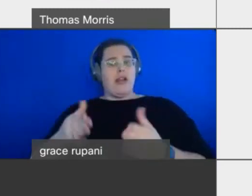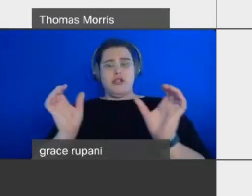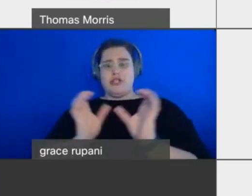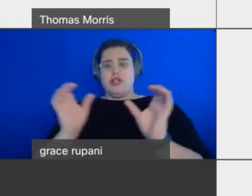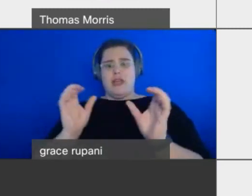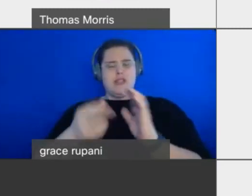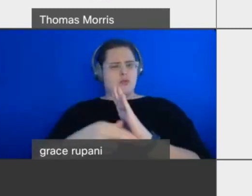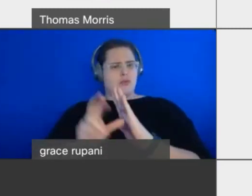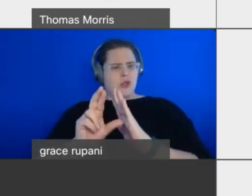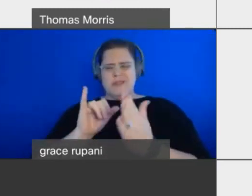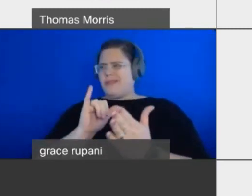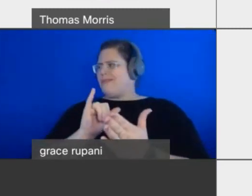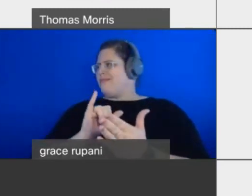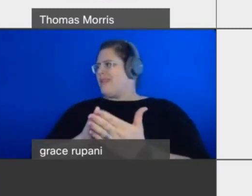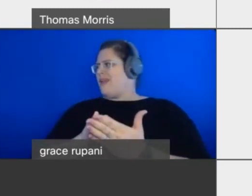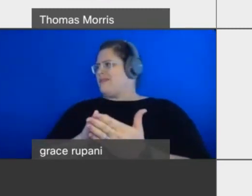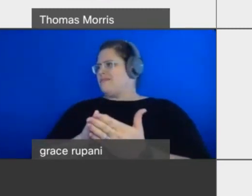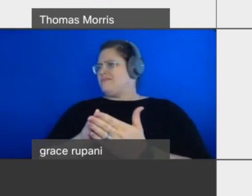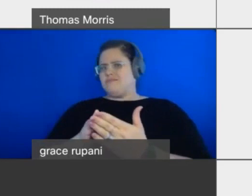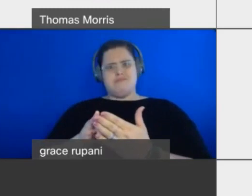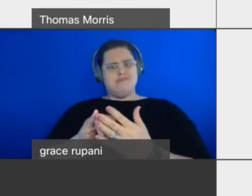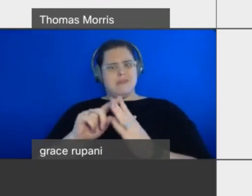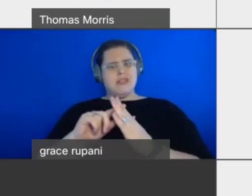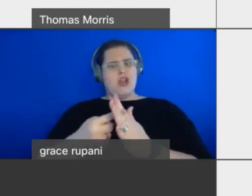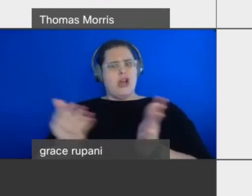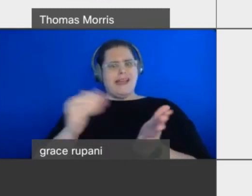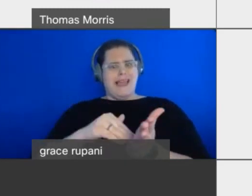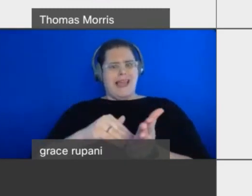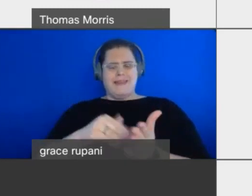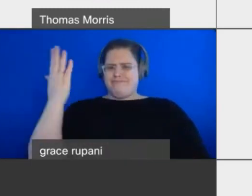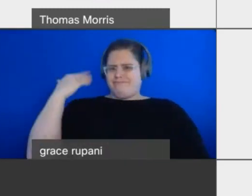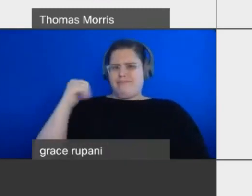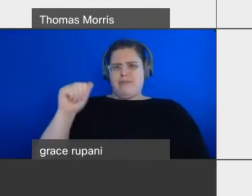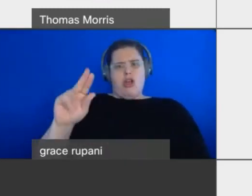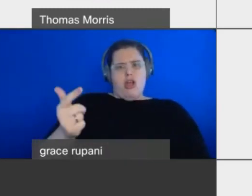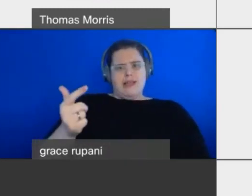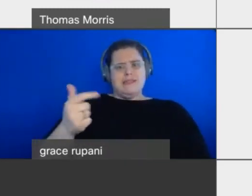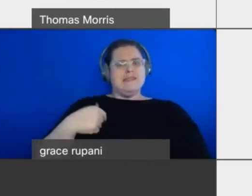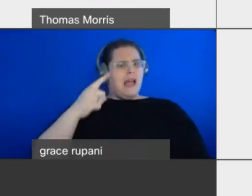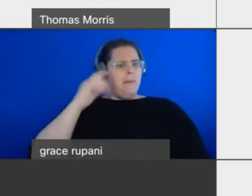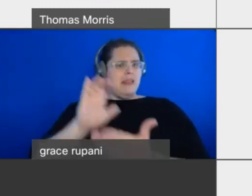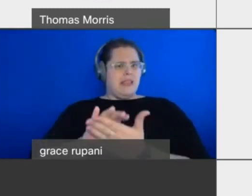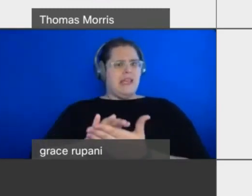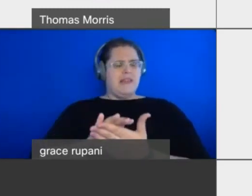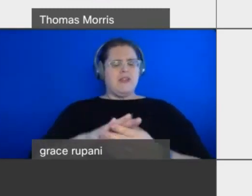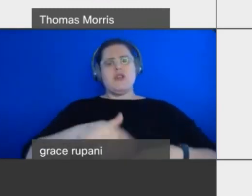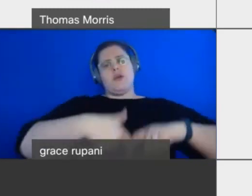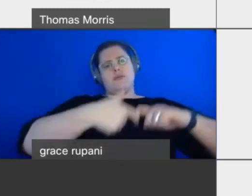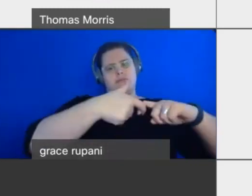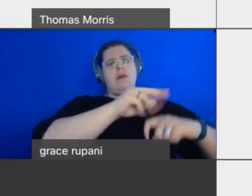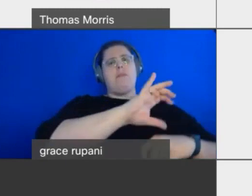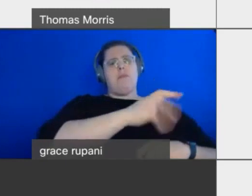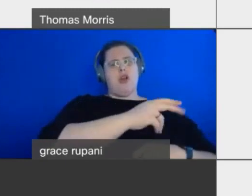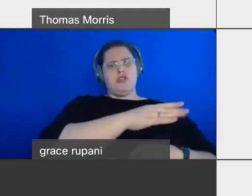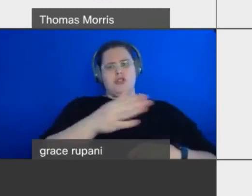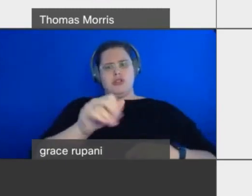in, I think, July or August. So it has been ongoing for quite some time. There have